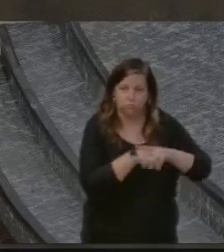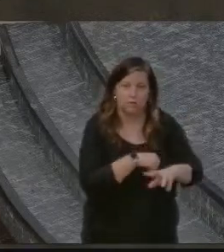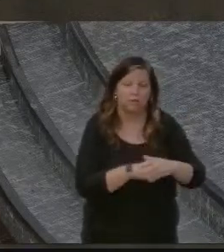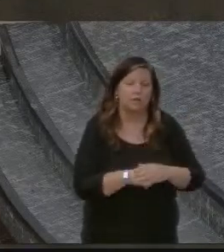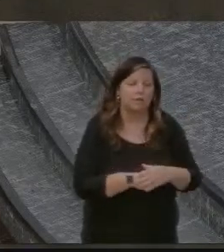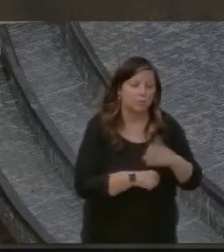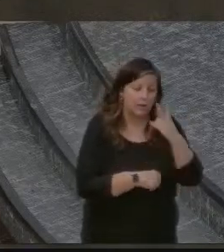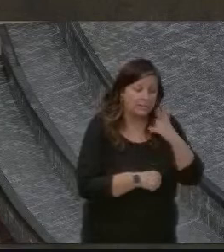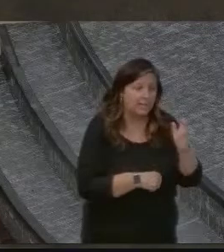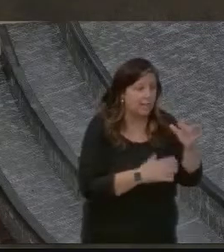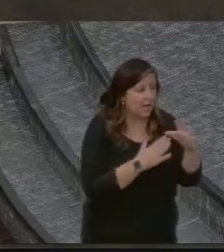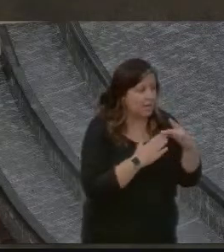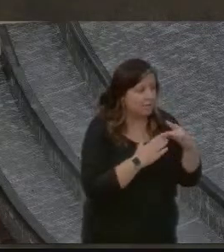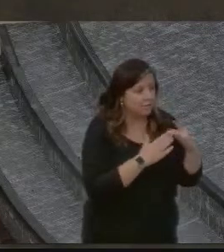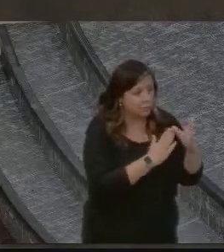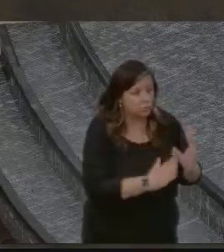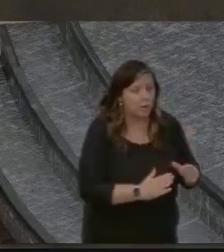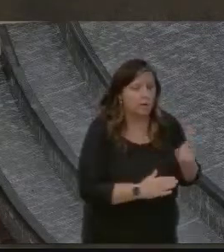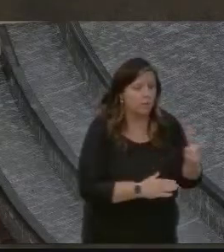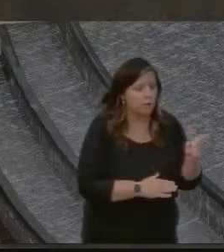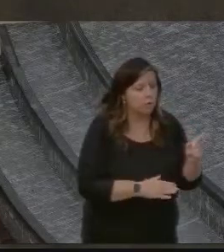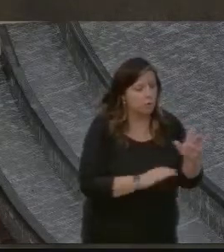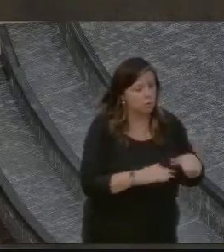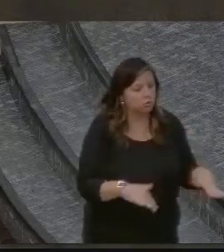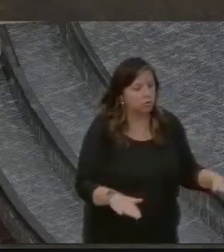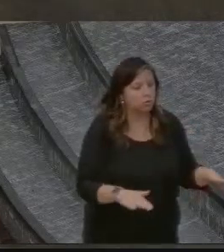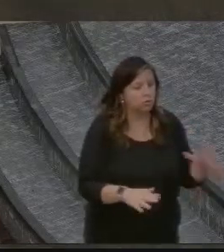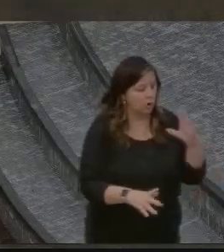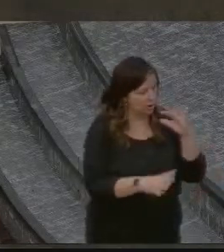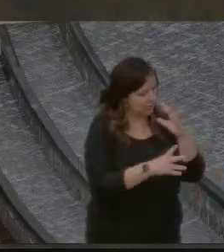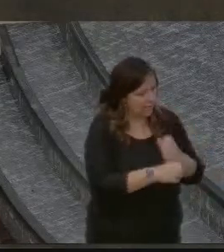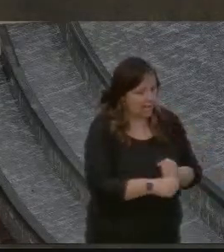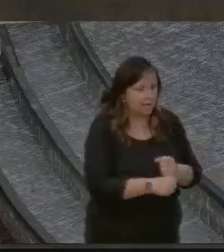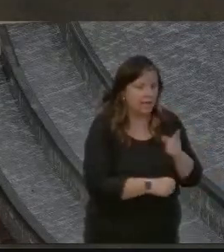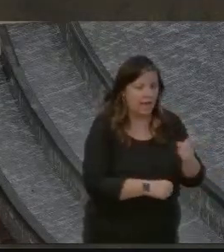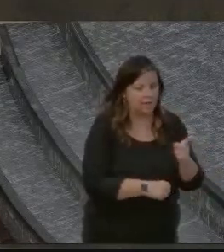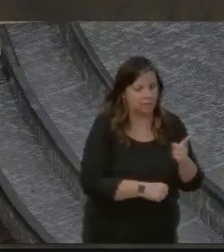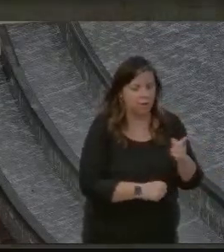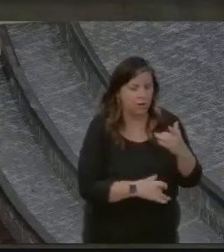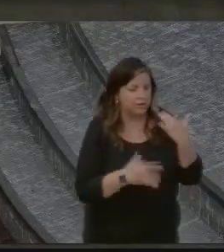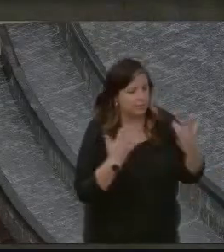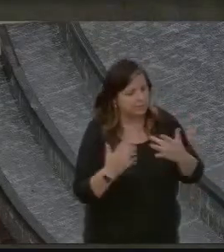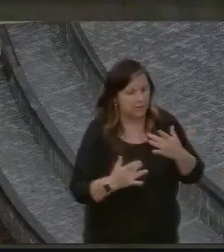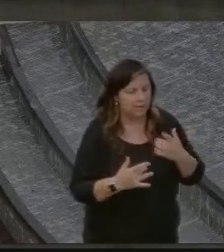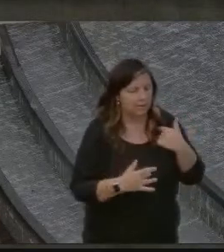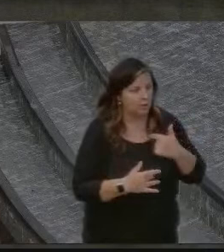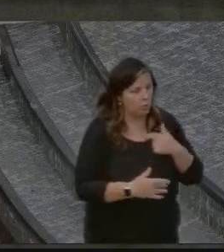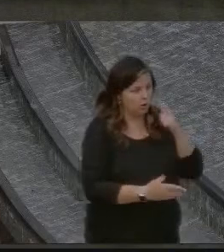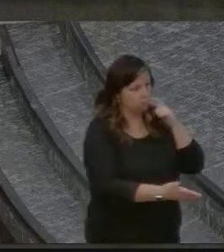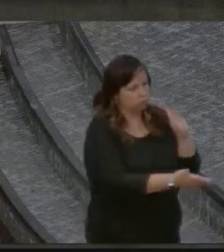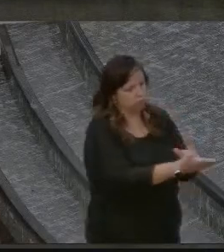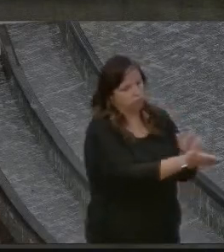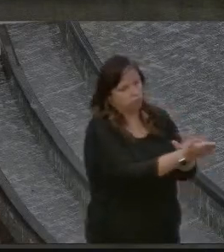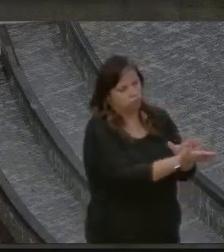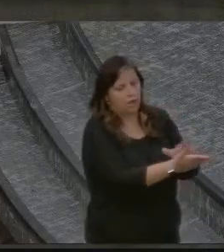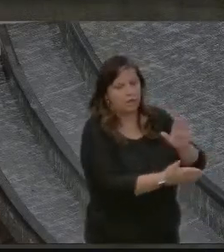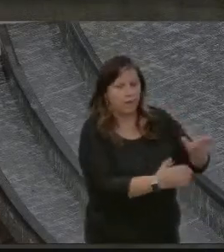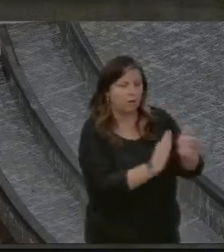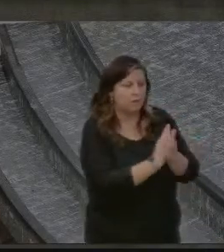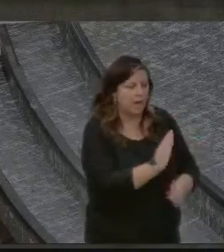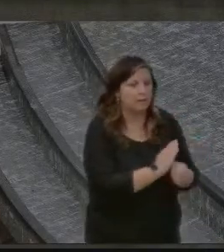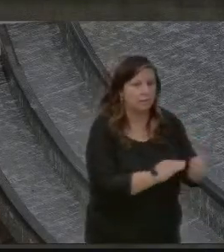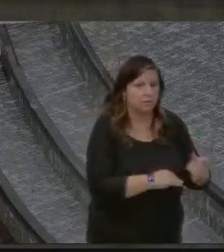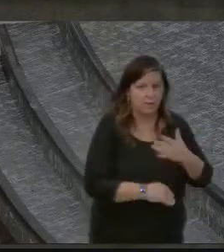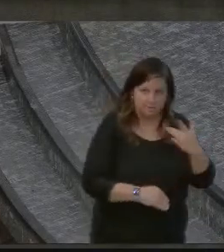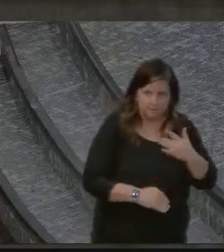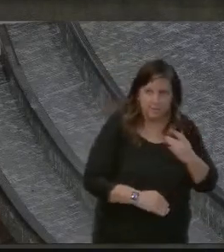engaged and they bring so much to the table and they're so excited about being recognized for their talent. And so they're encouraged to do more. And